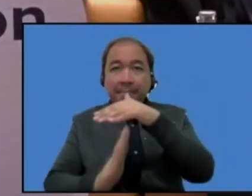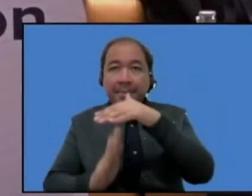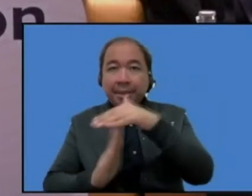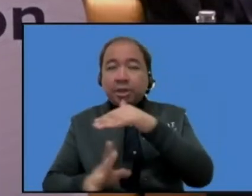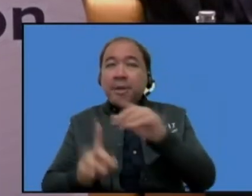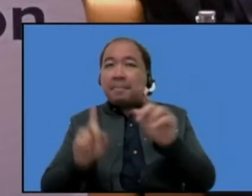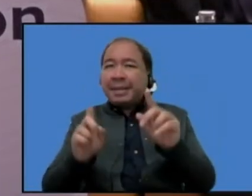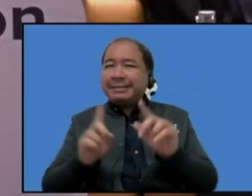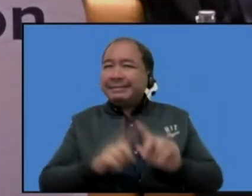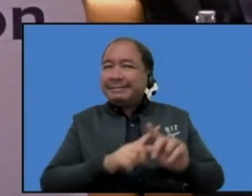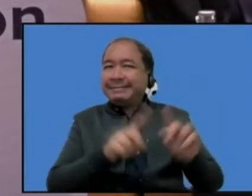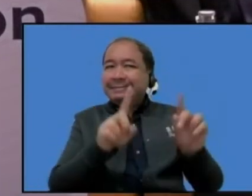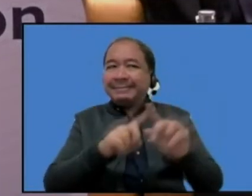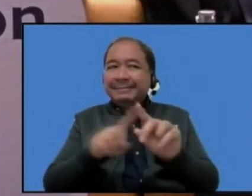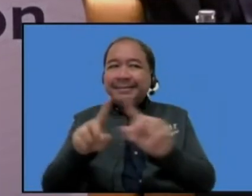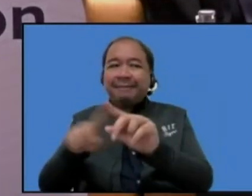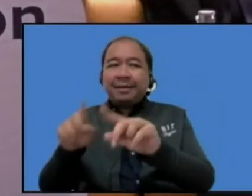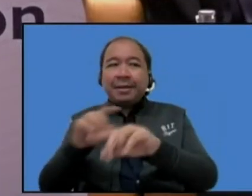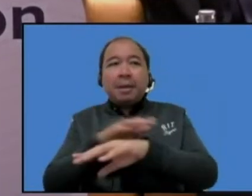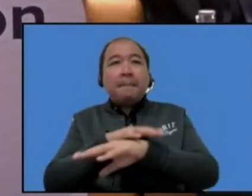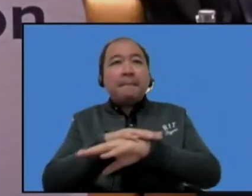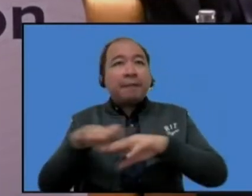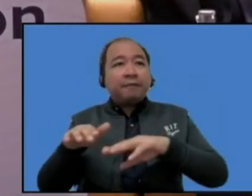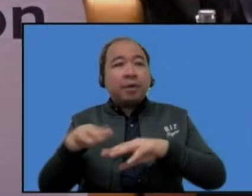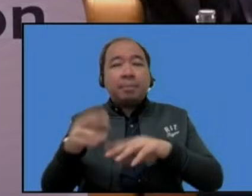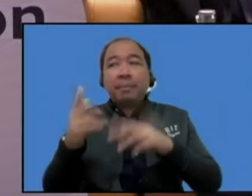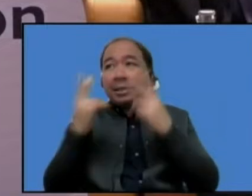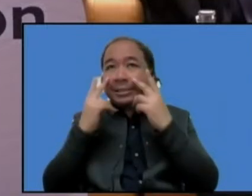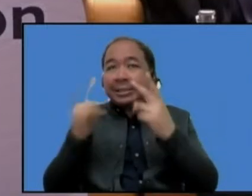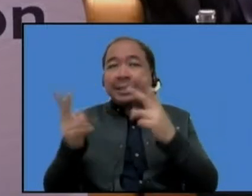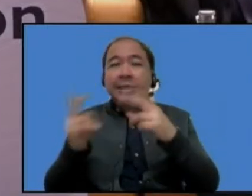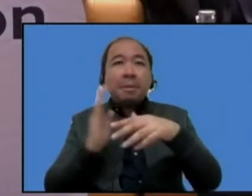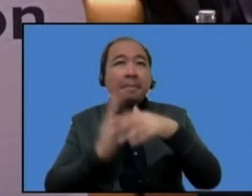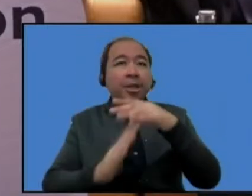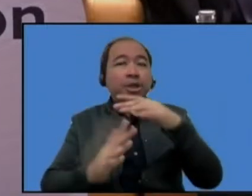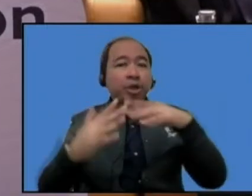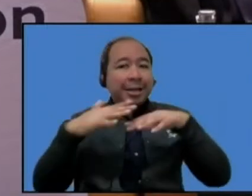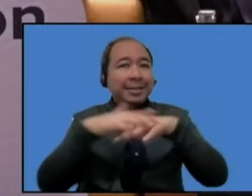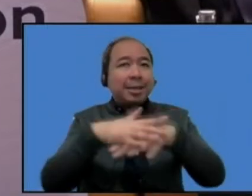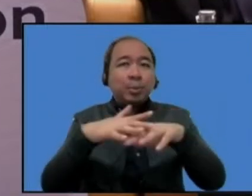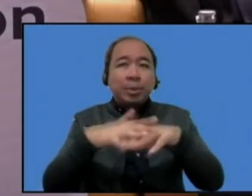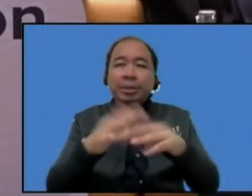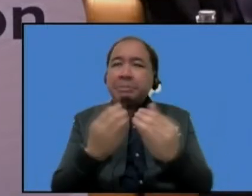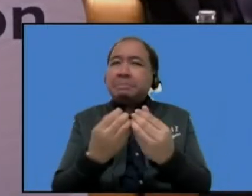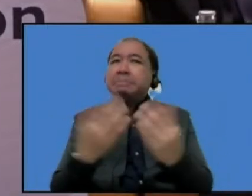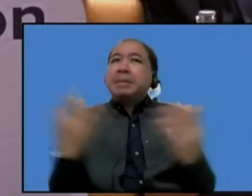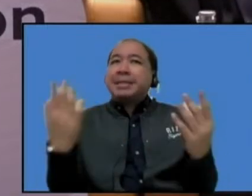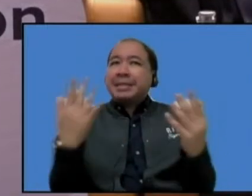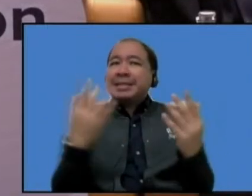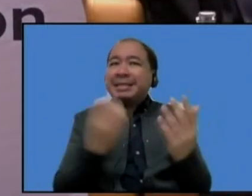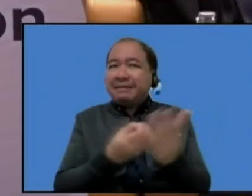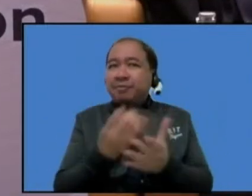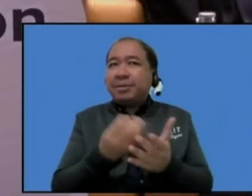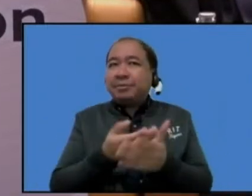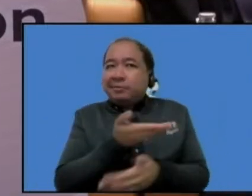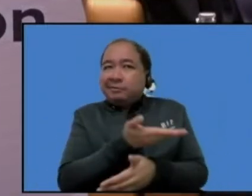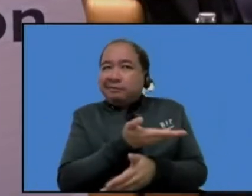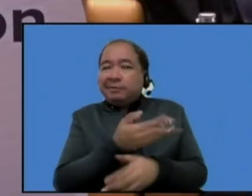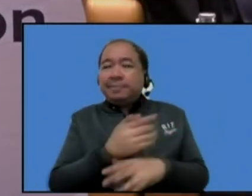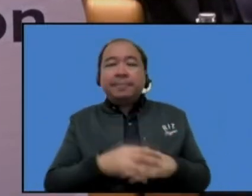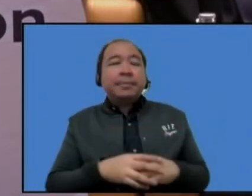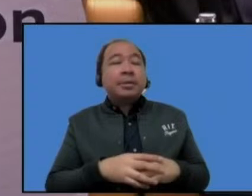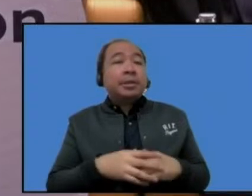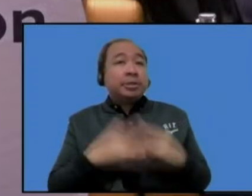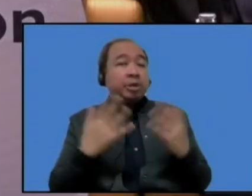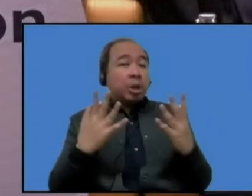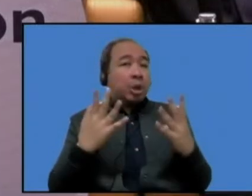I've looked at the Migration Network platform, and there are a lot of the resources there. So I'm thinking